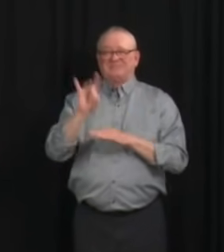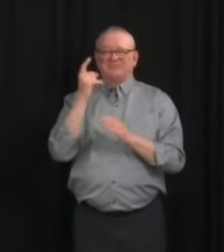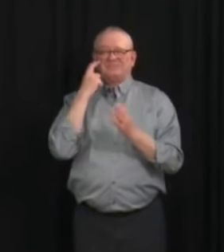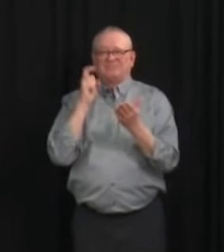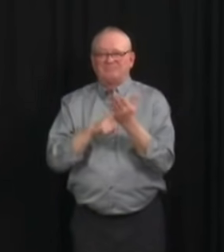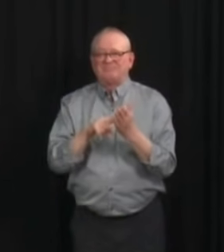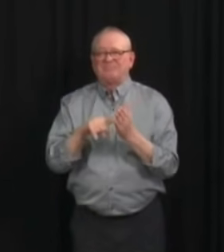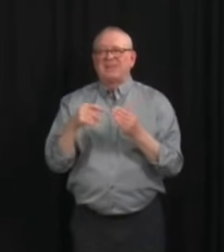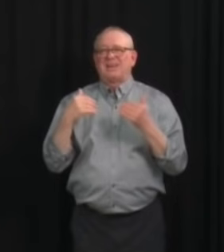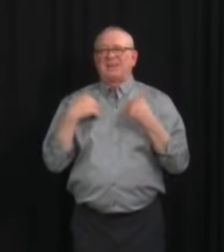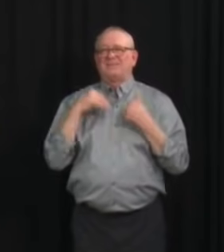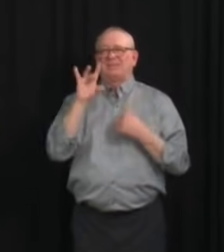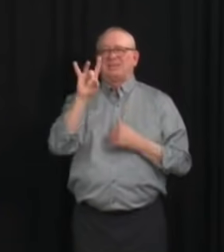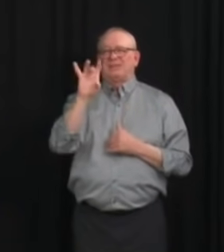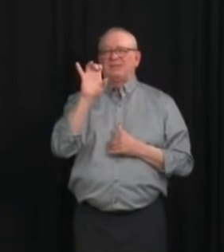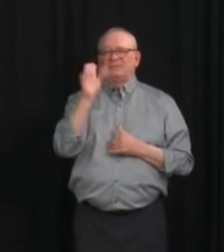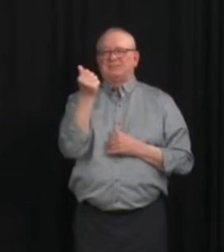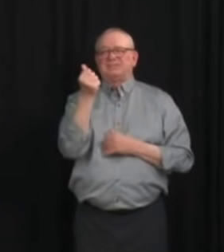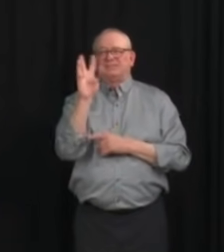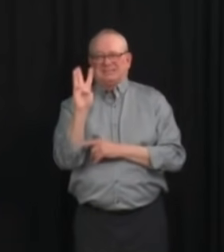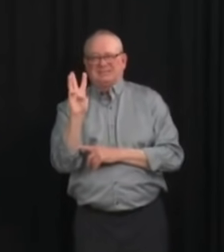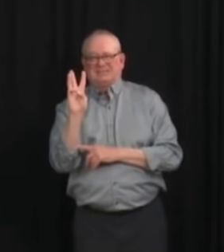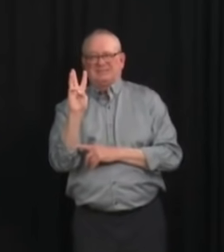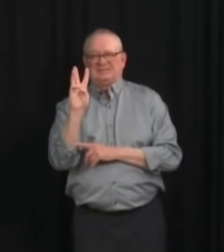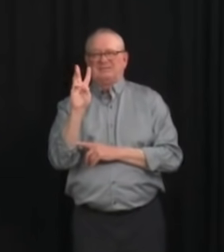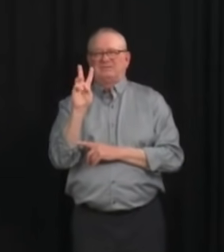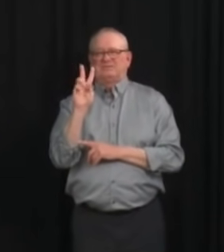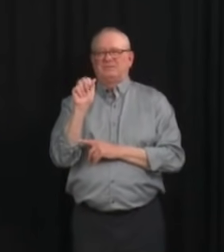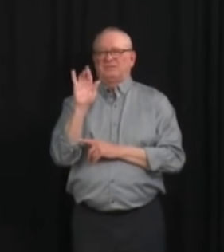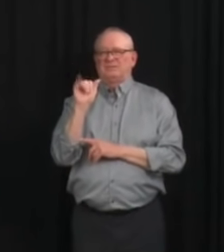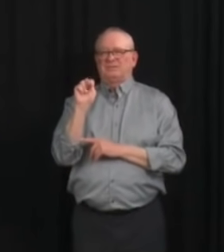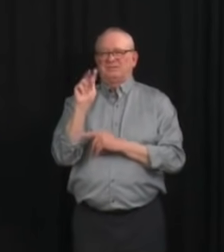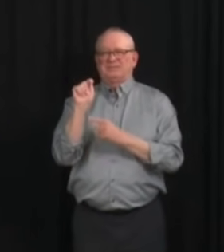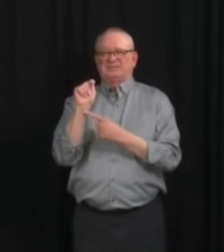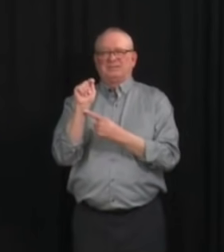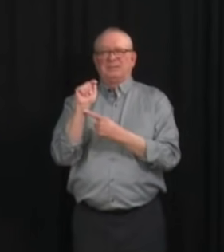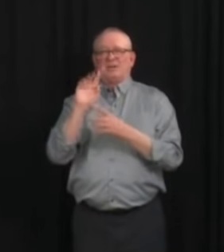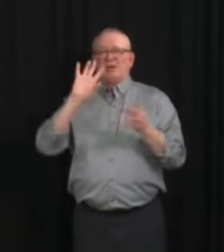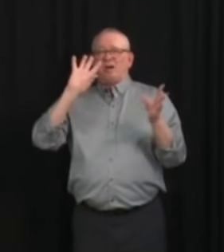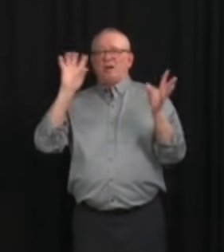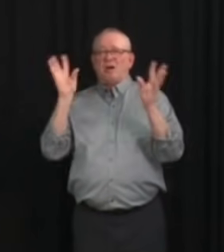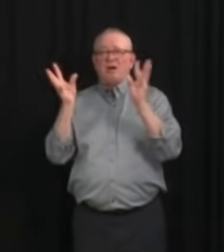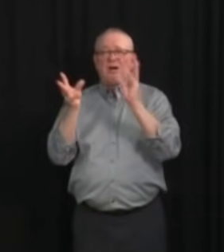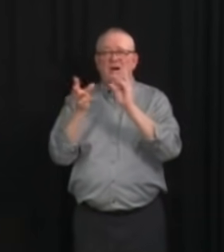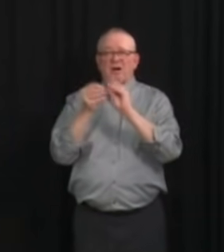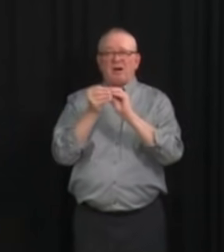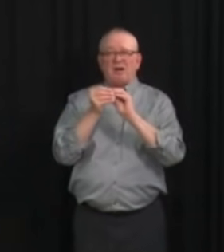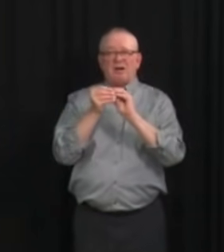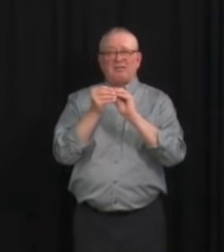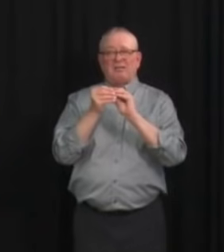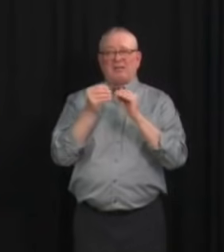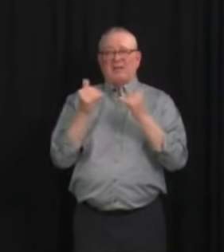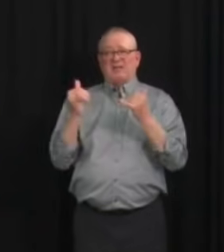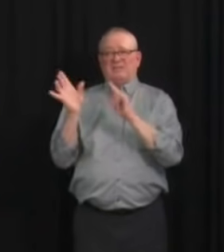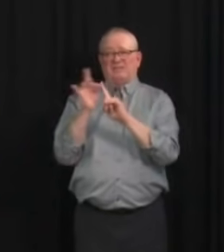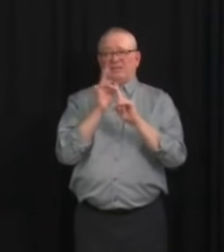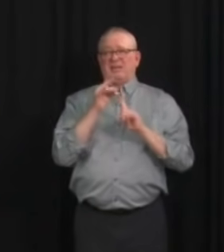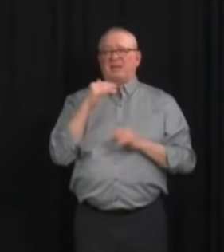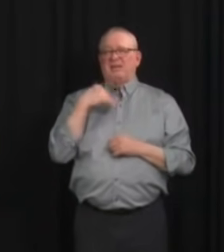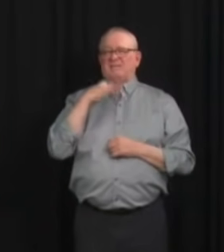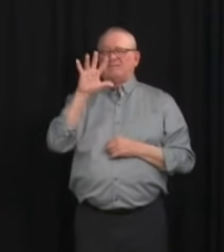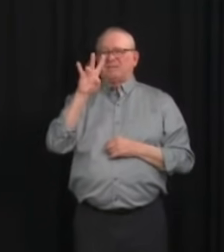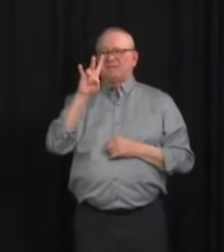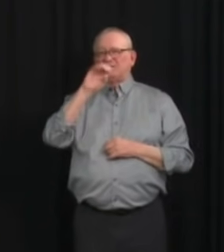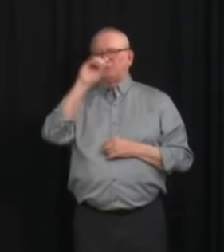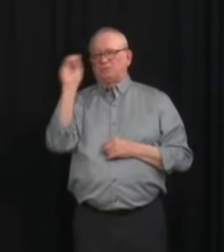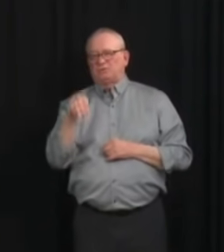about 57% of our active cases. In Alberta, the B117 strain is now the dominant strain,